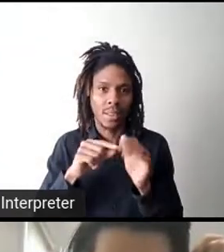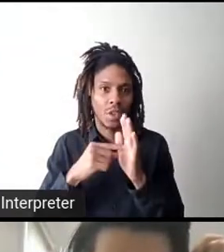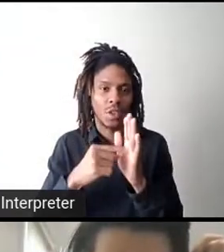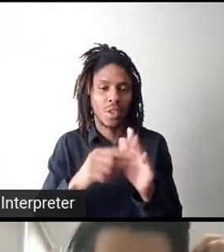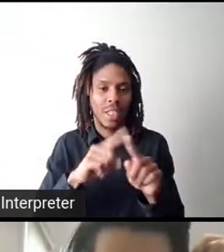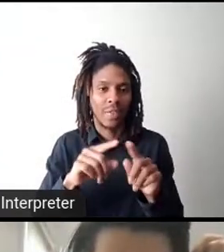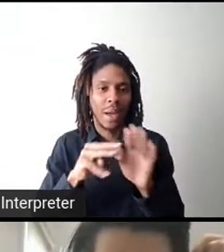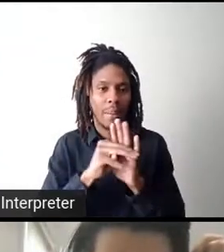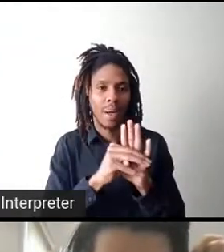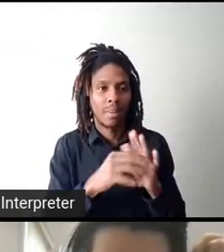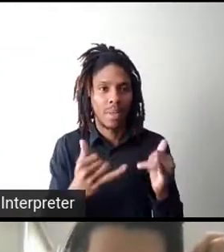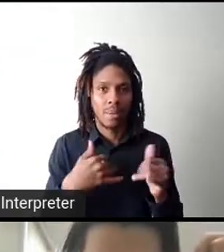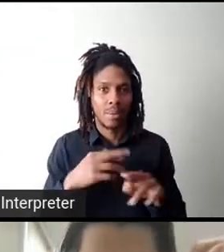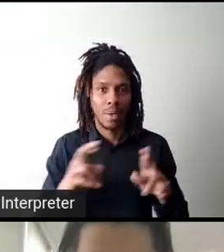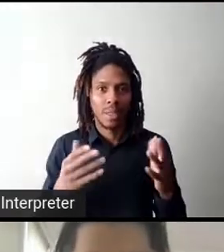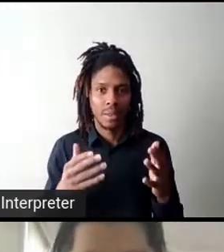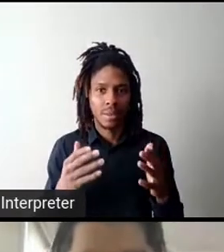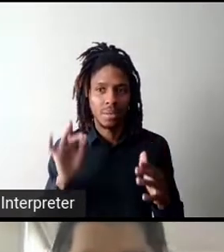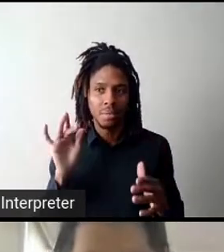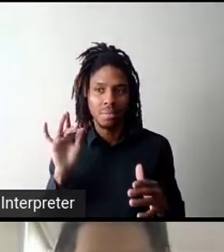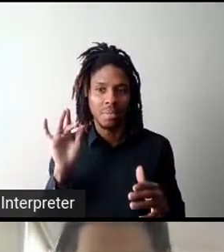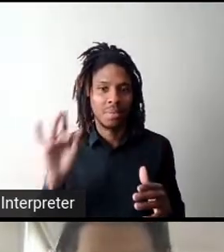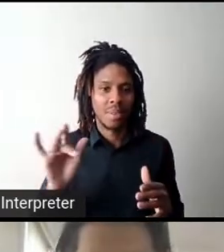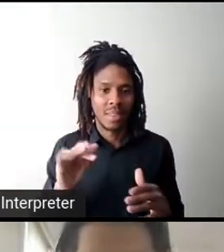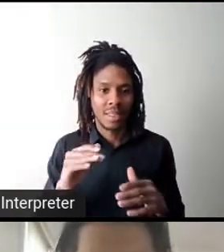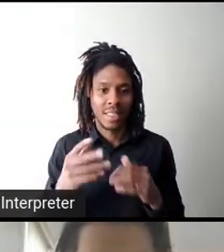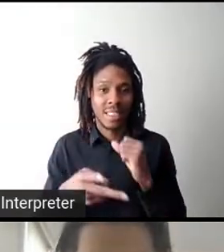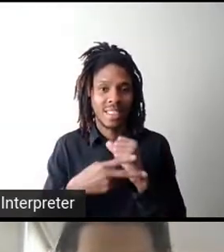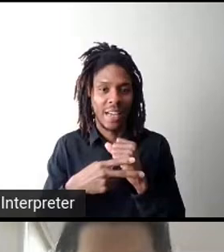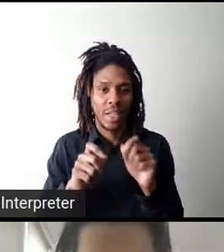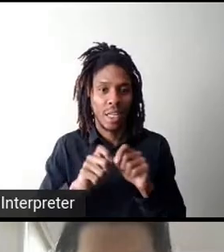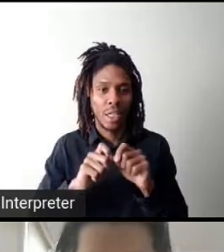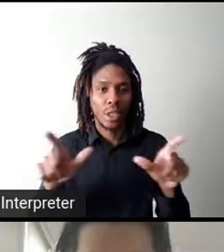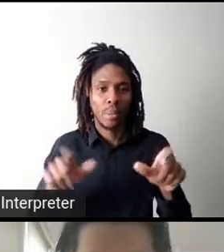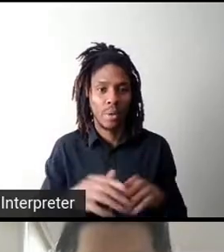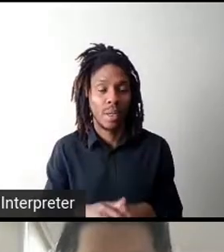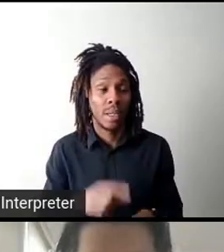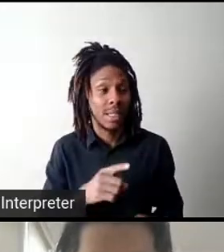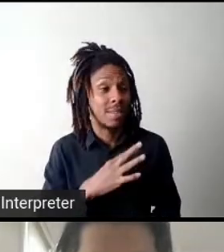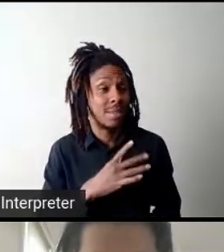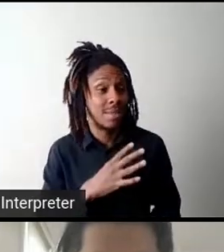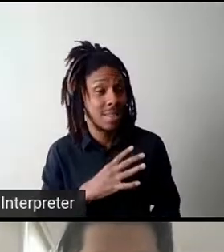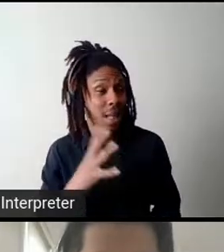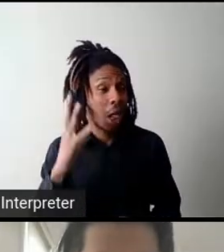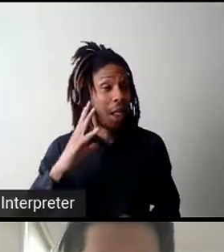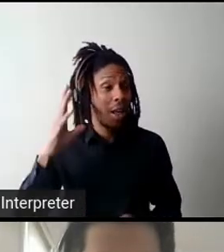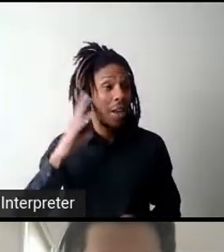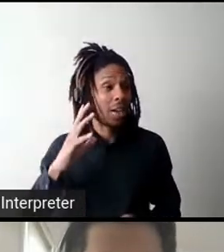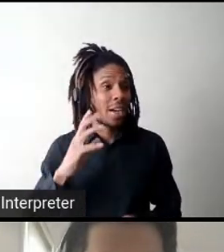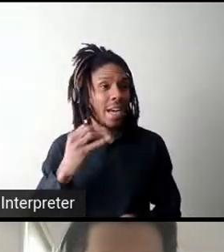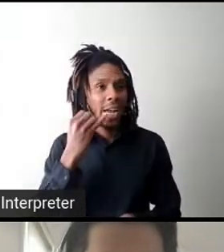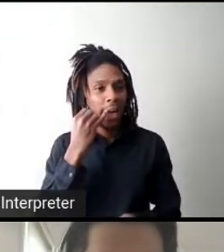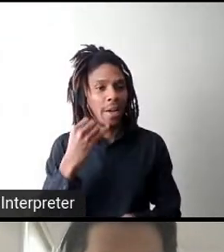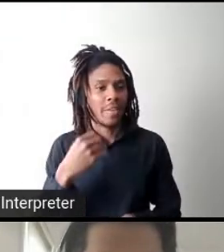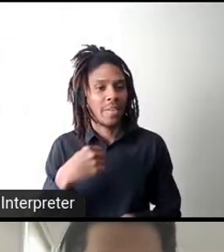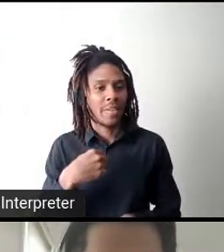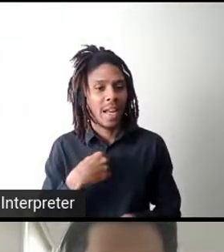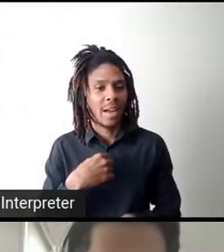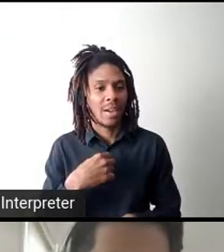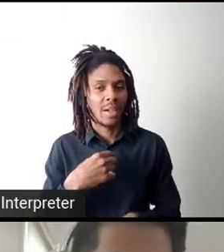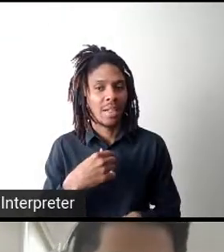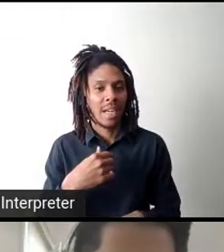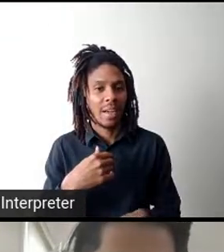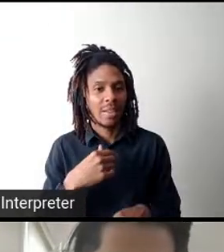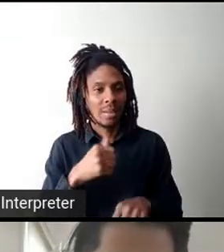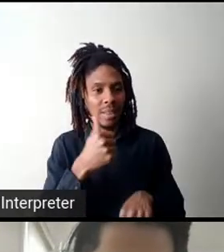point, I'm kind of ready and just can click save and deploy and it's going to do its thing. This is amazing. Back in the day, if I was to model out a bunch of relationships like